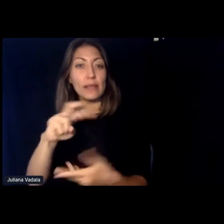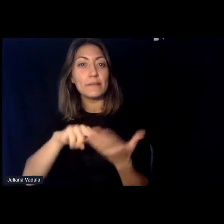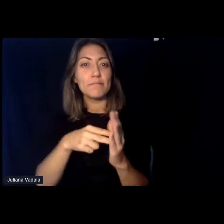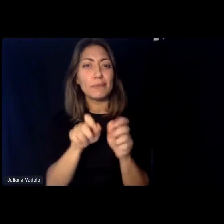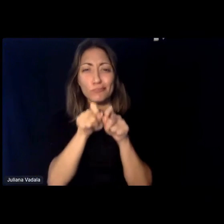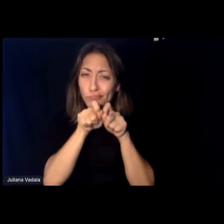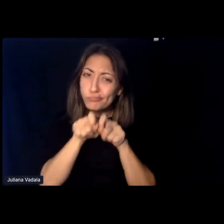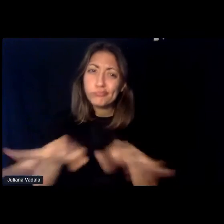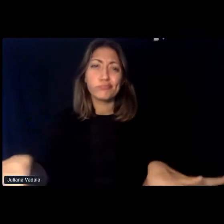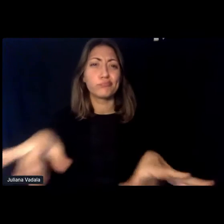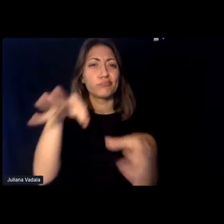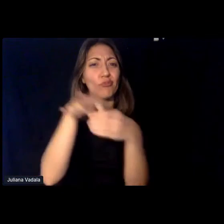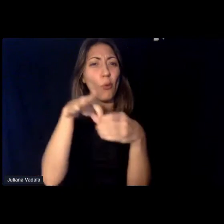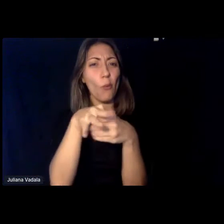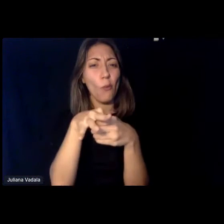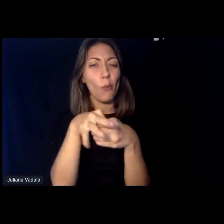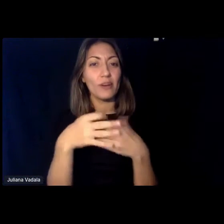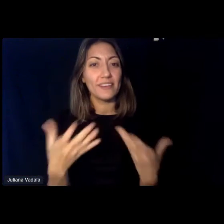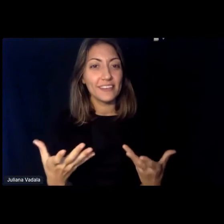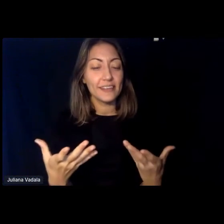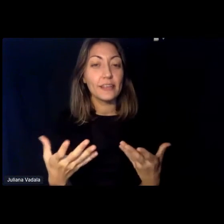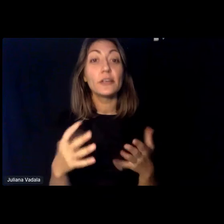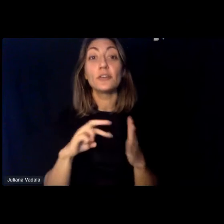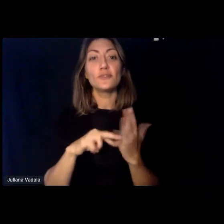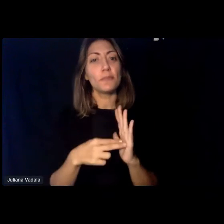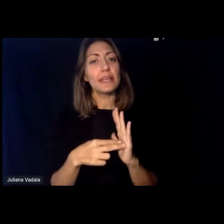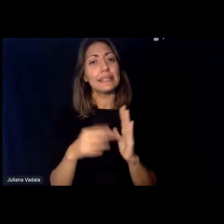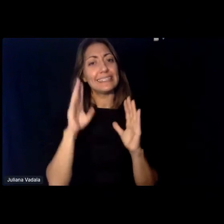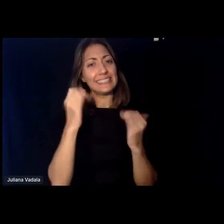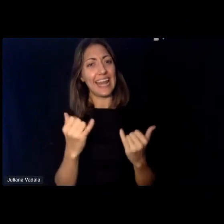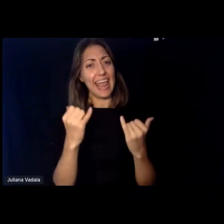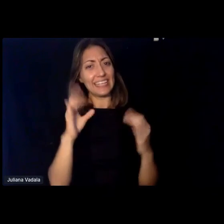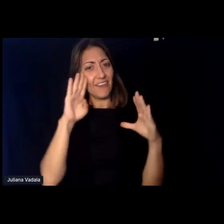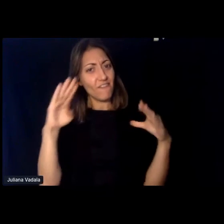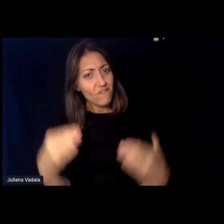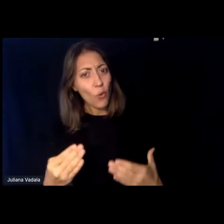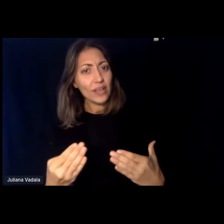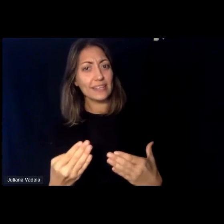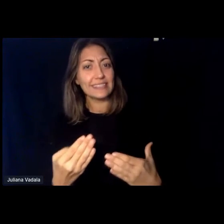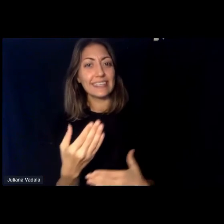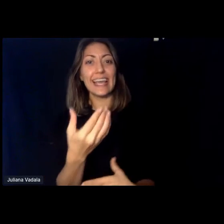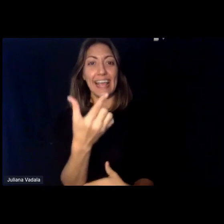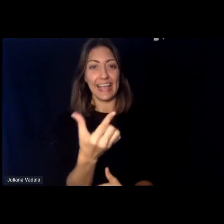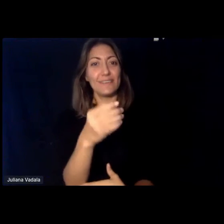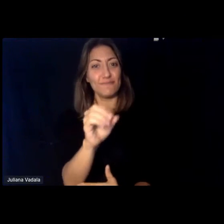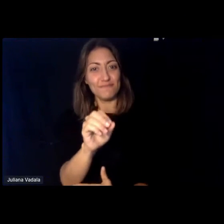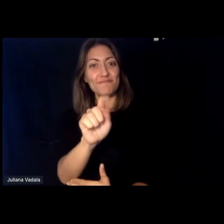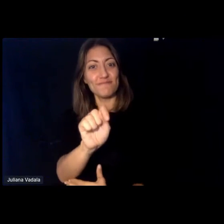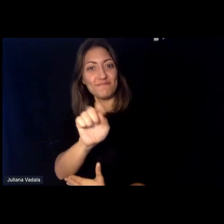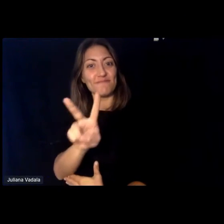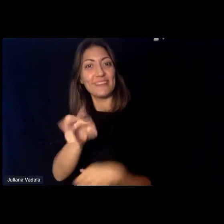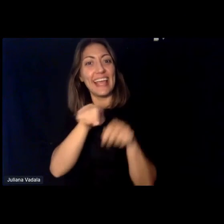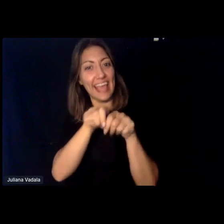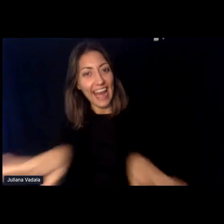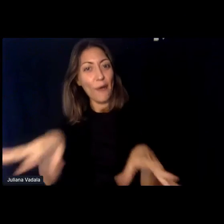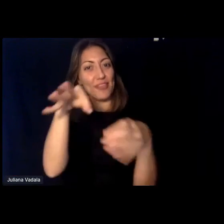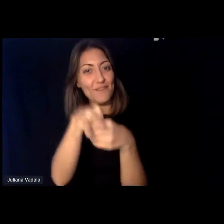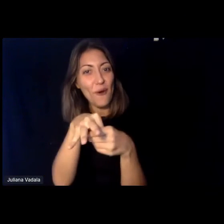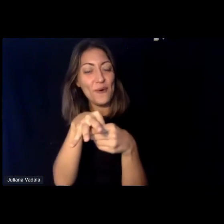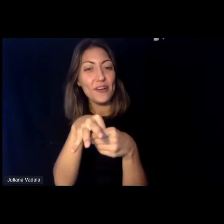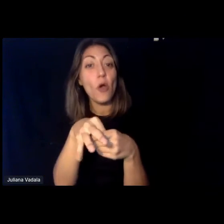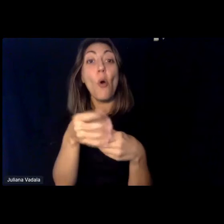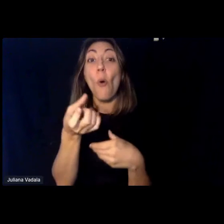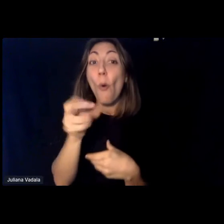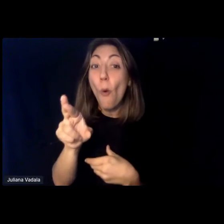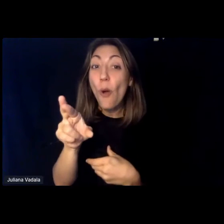the vote, or rather, get in the vote if you're voting by mail. Before we get started,